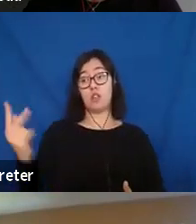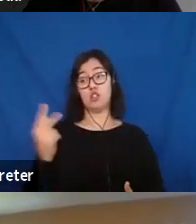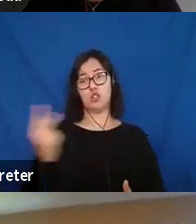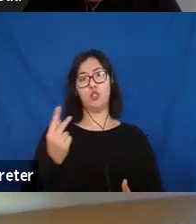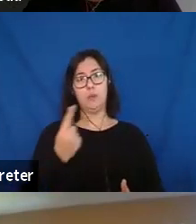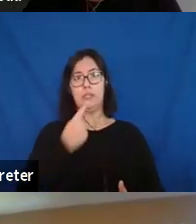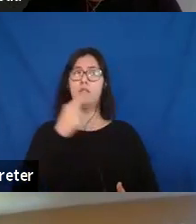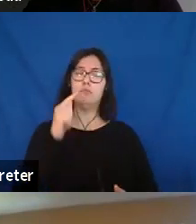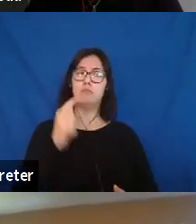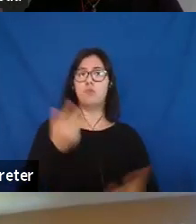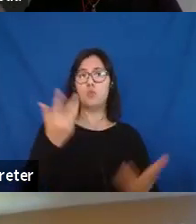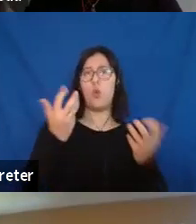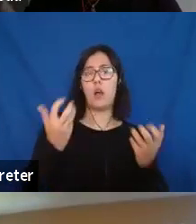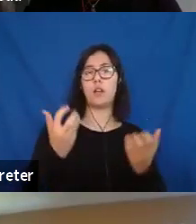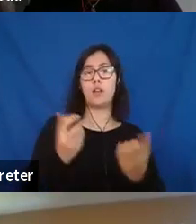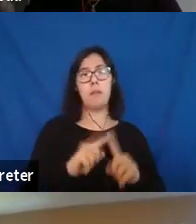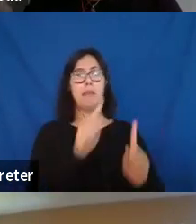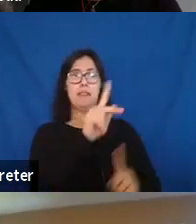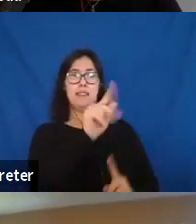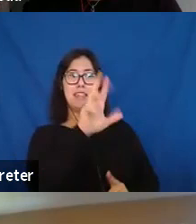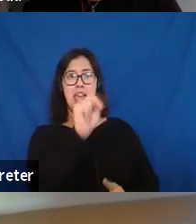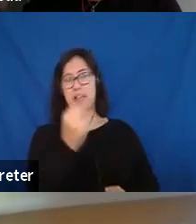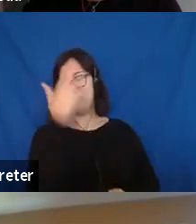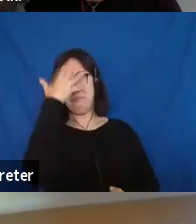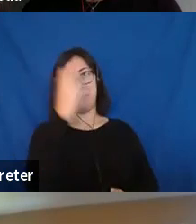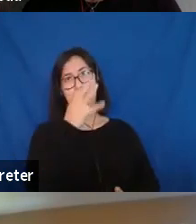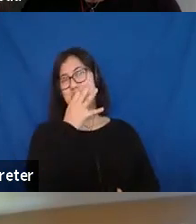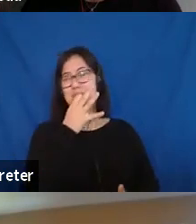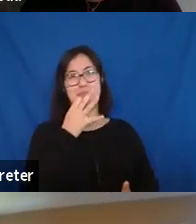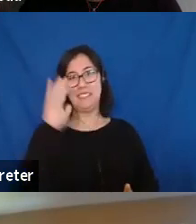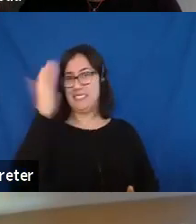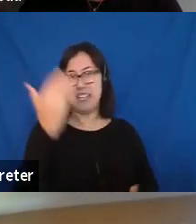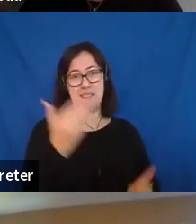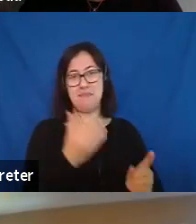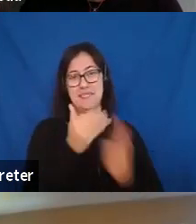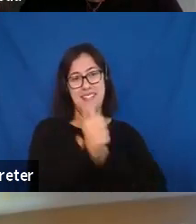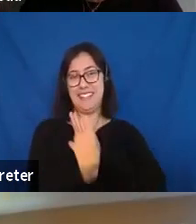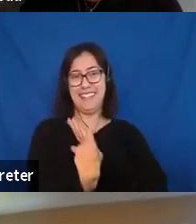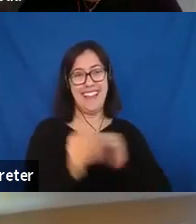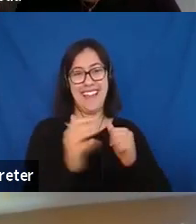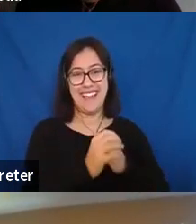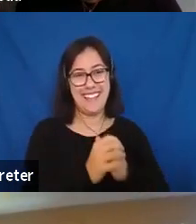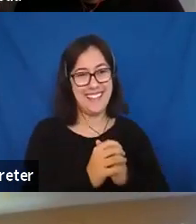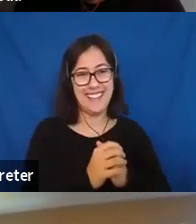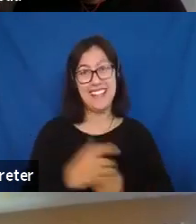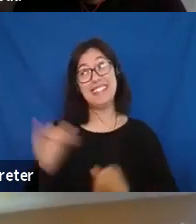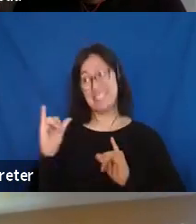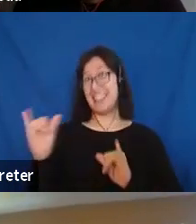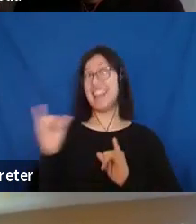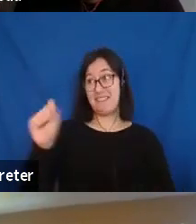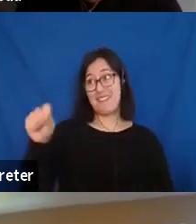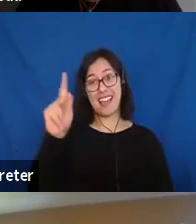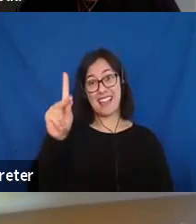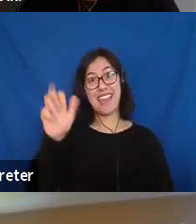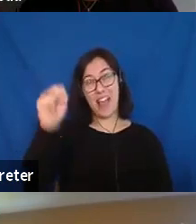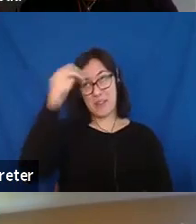used it. Thank God Karen's memory was much better than mine. And mine too. We're trying to figure